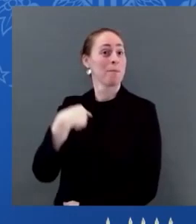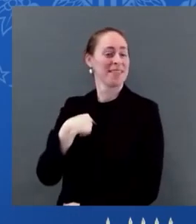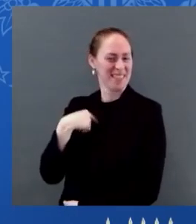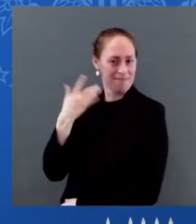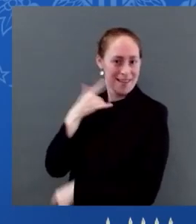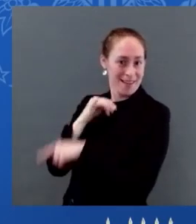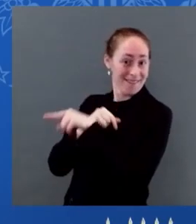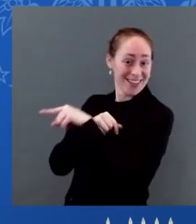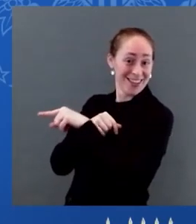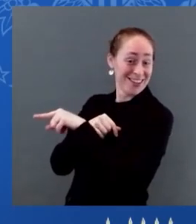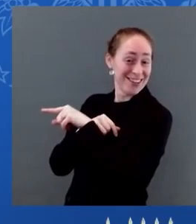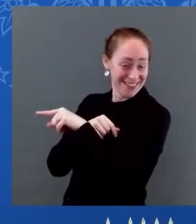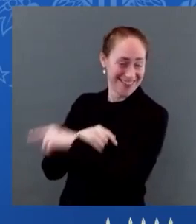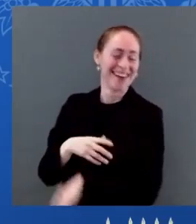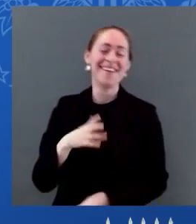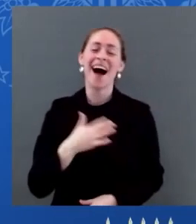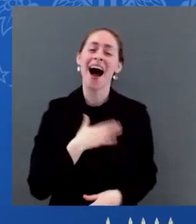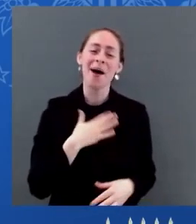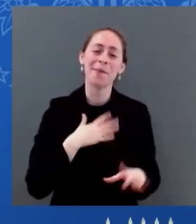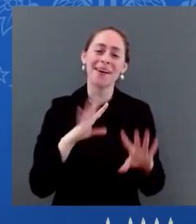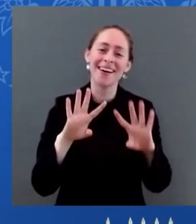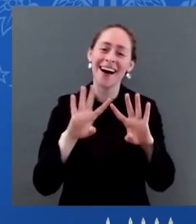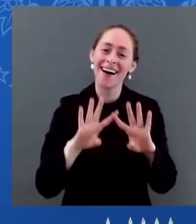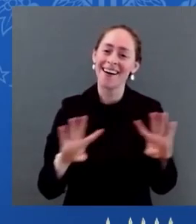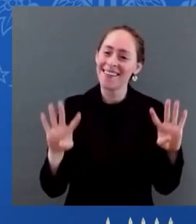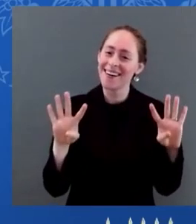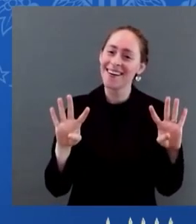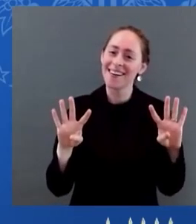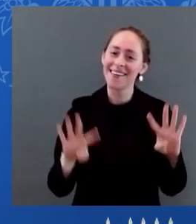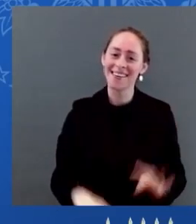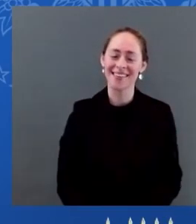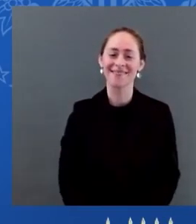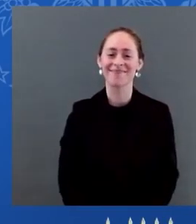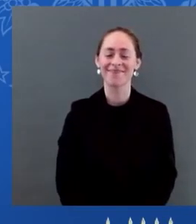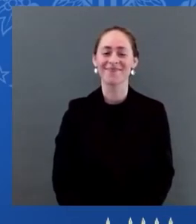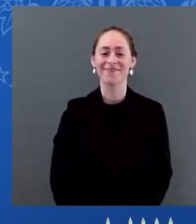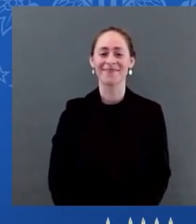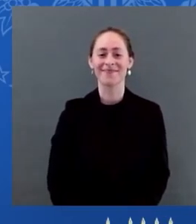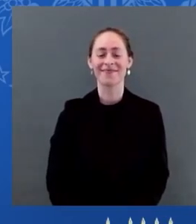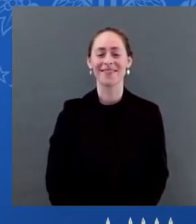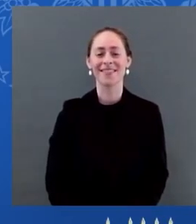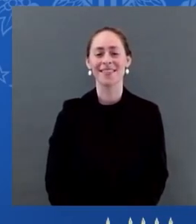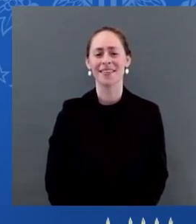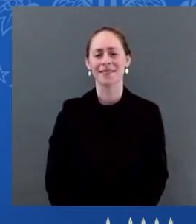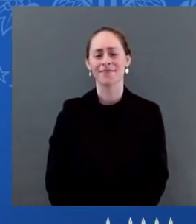want to thank Doug and Kamala. And this is a White House tradition,